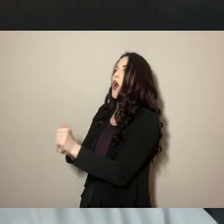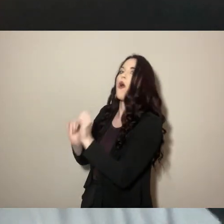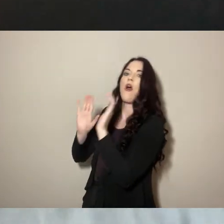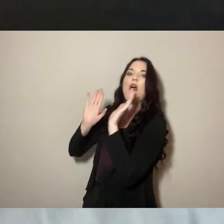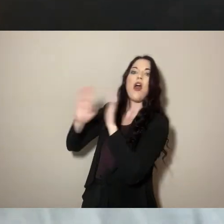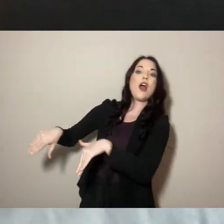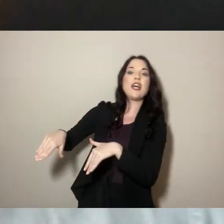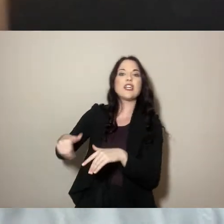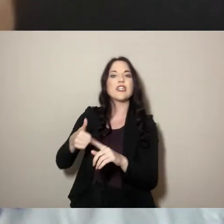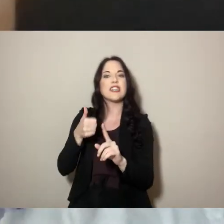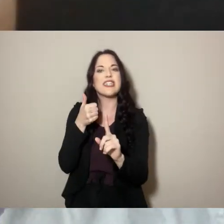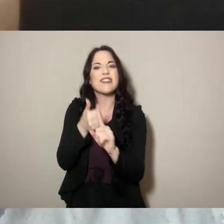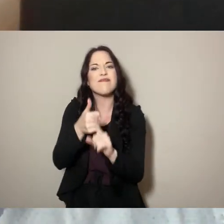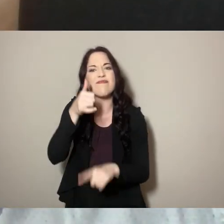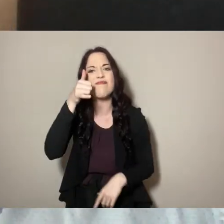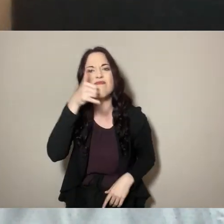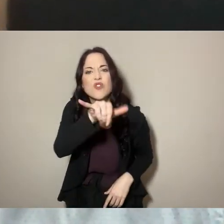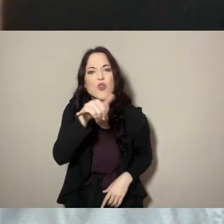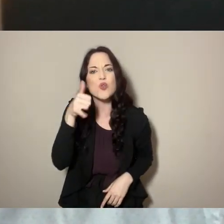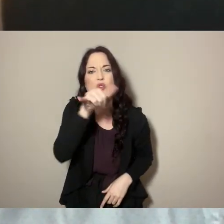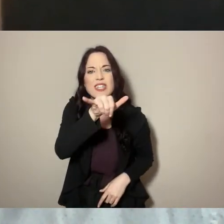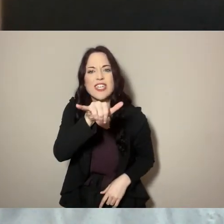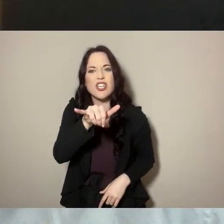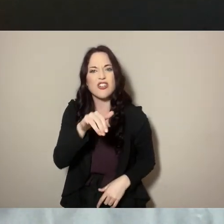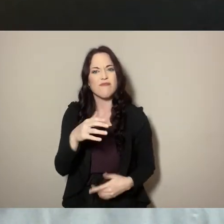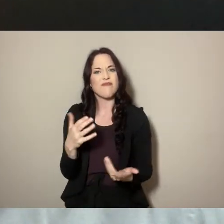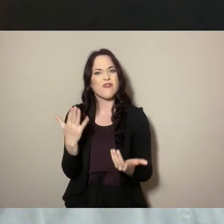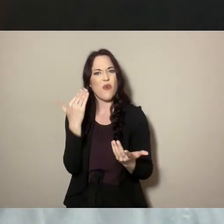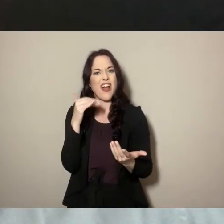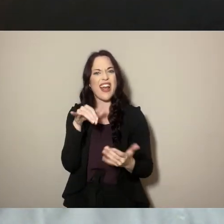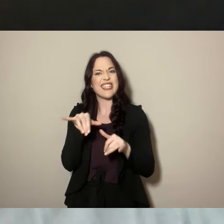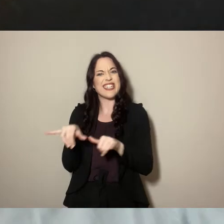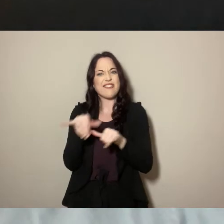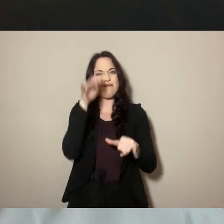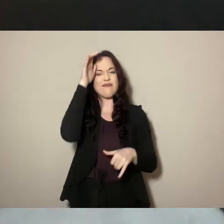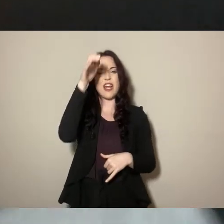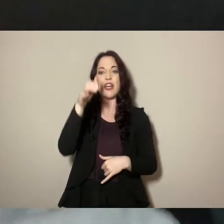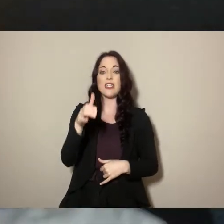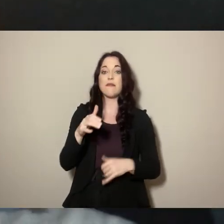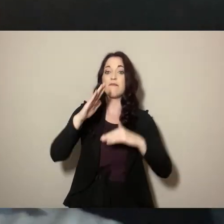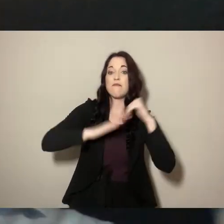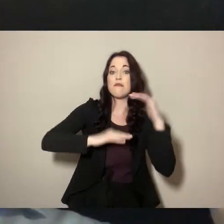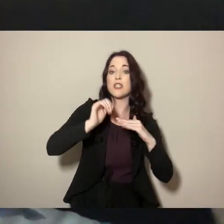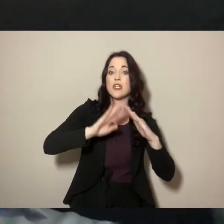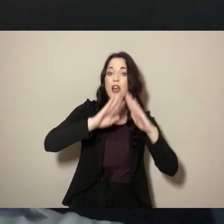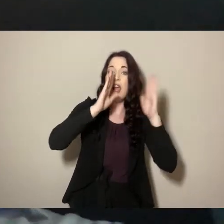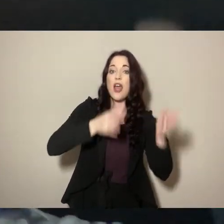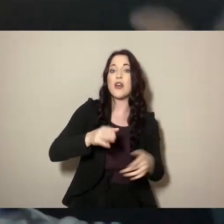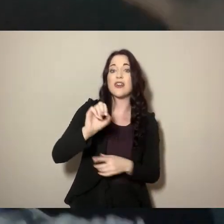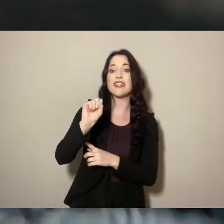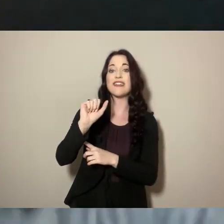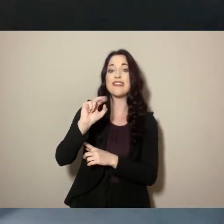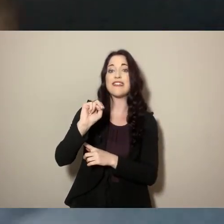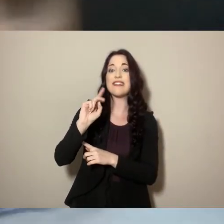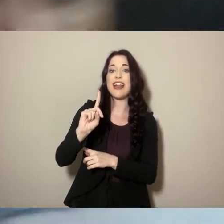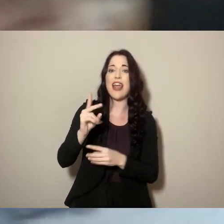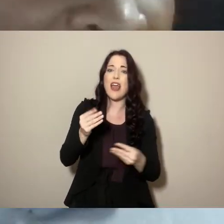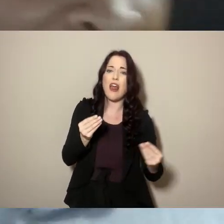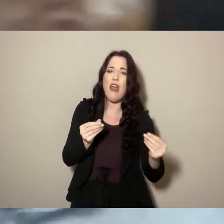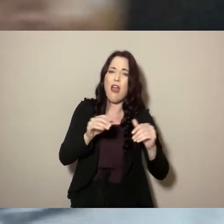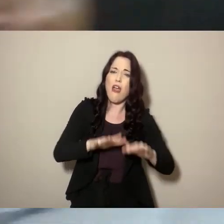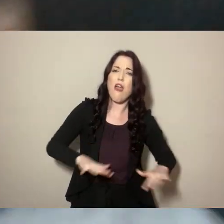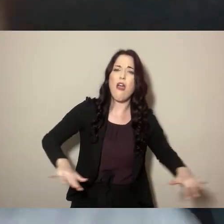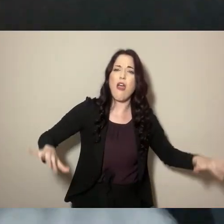who built a house on sandy ground. The rains fell, the